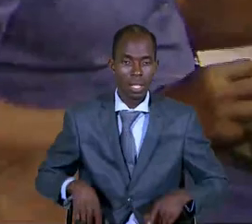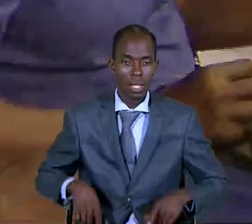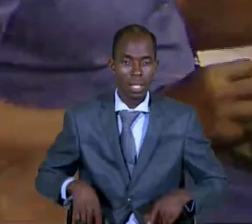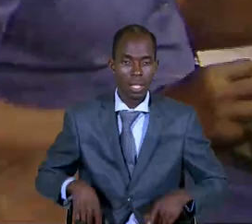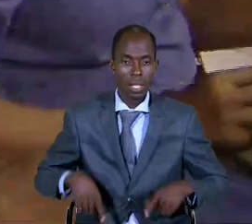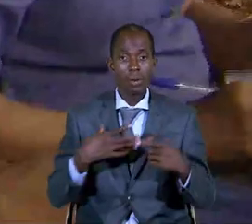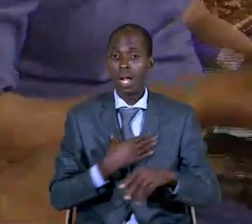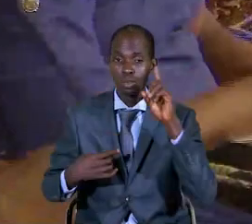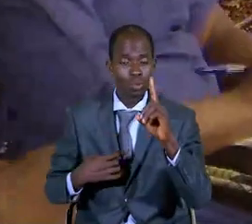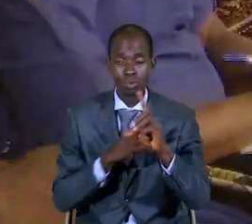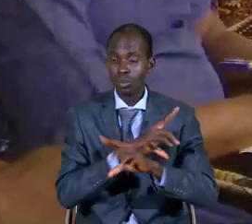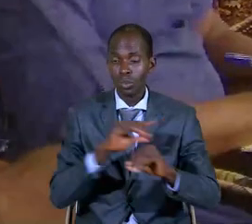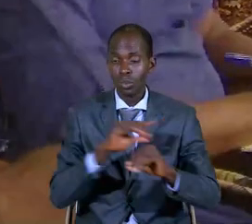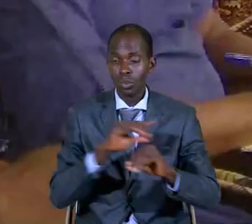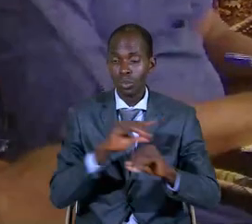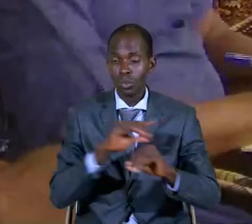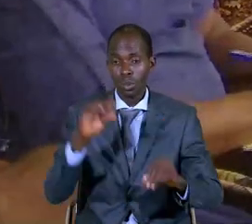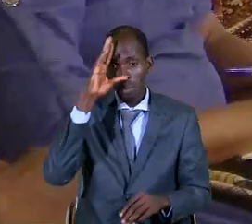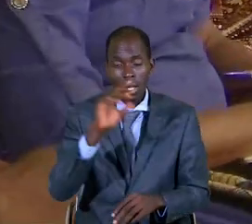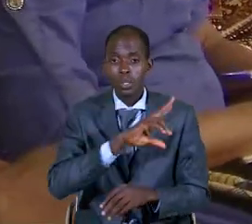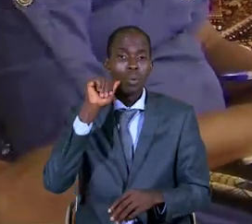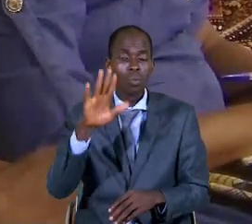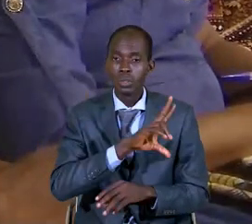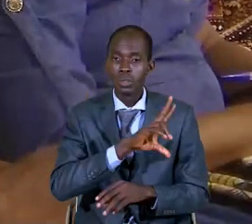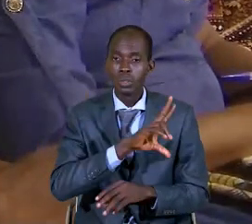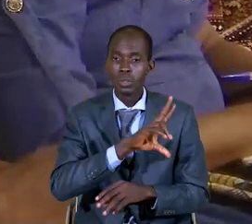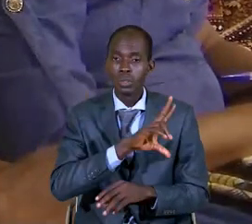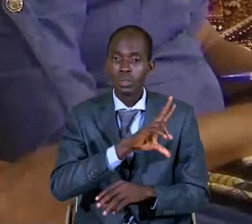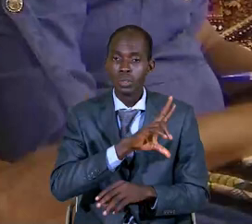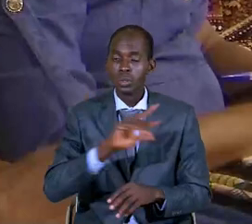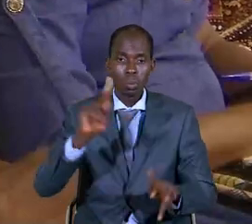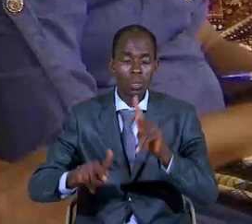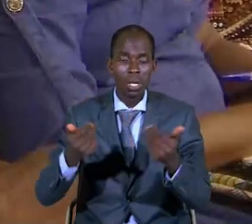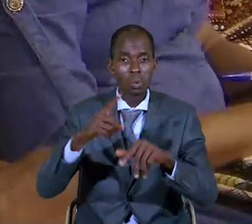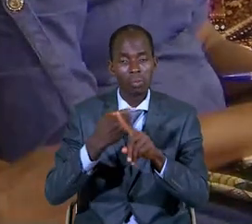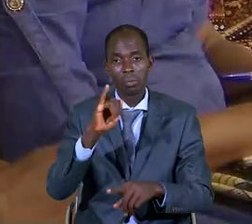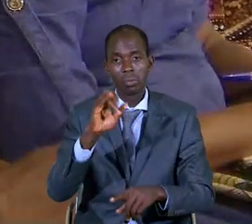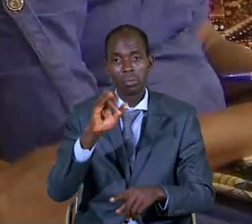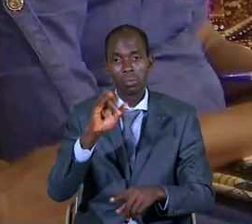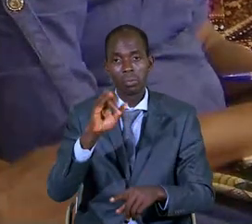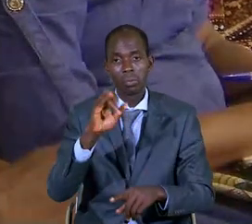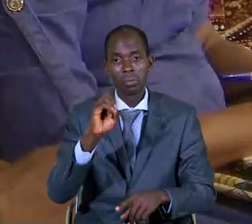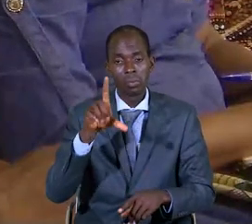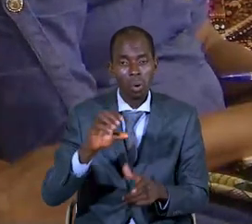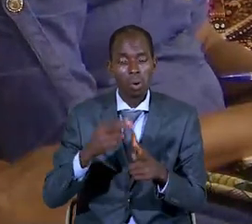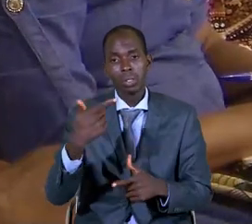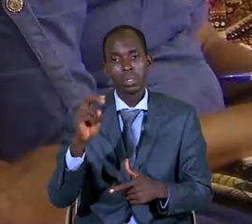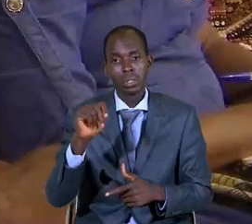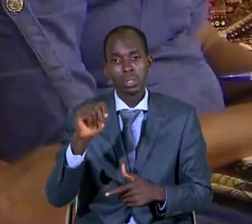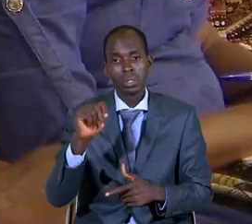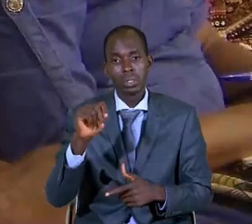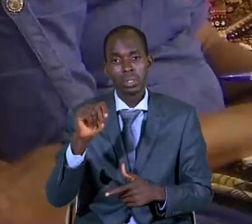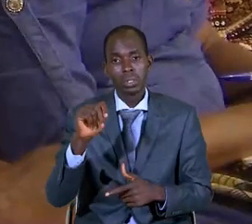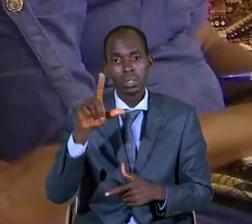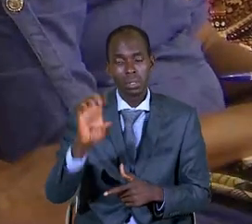man, no woman, and no Israelite, and no Gentile, and nobody